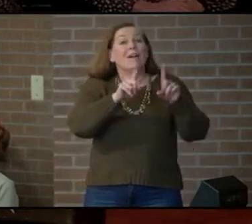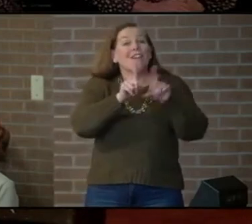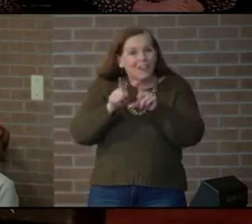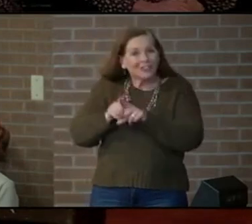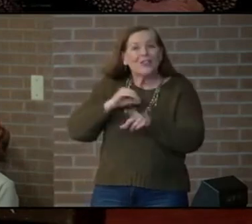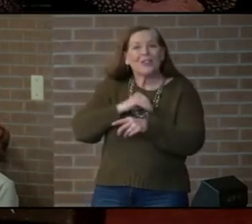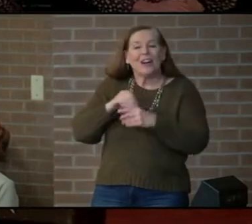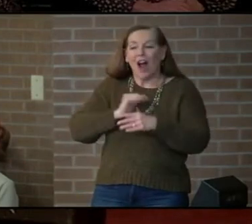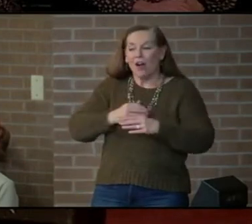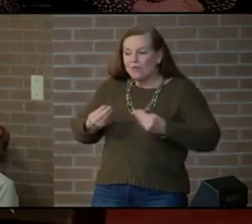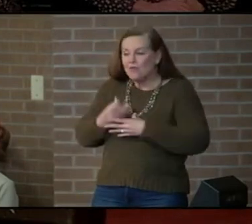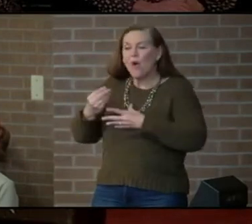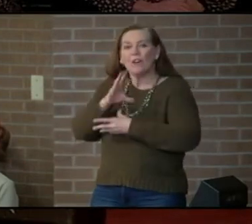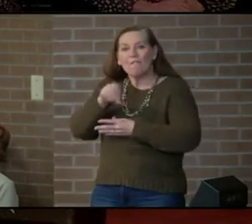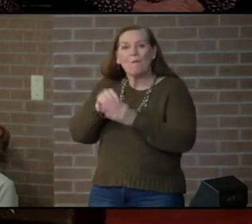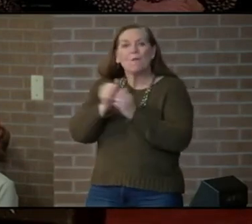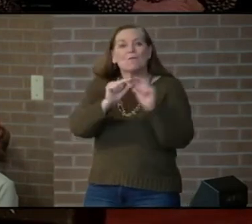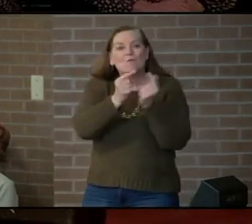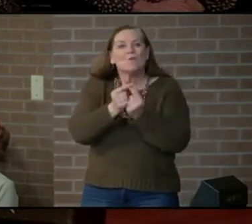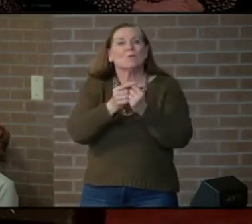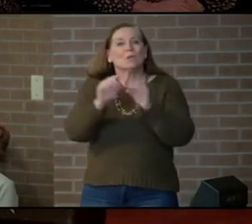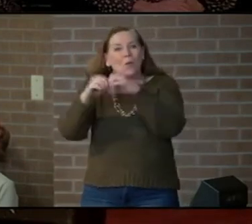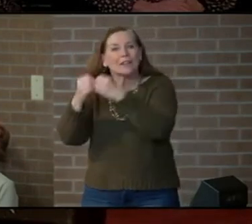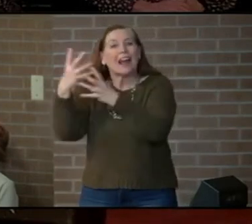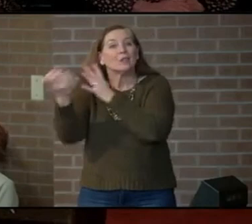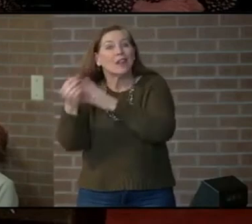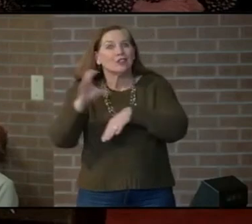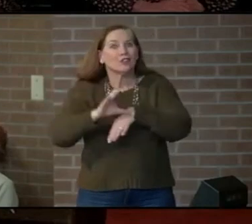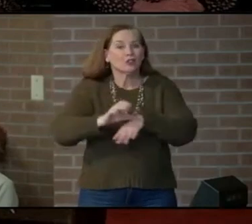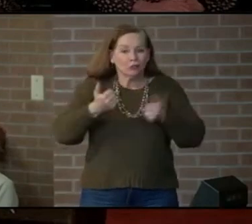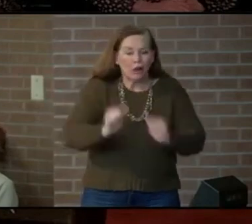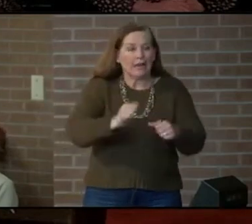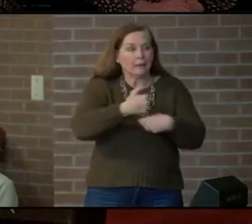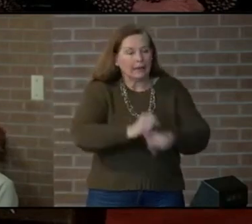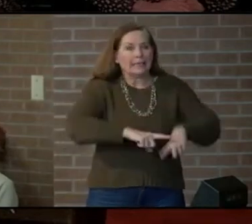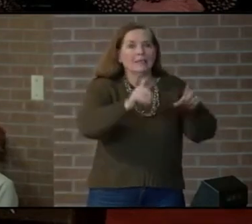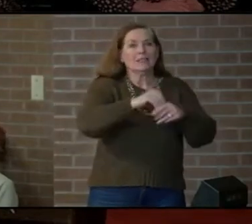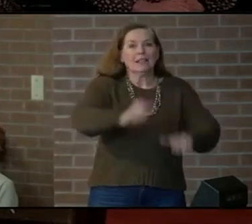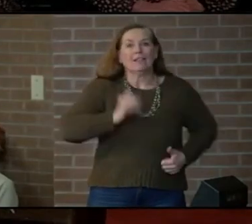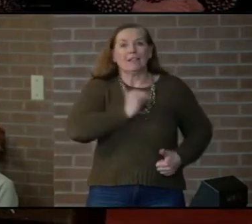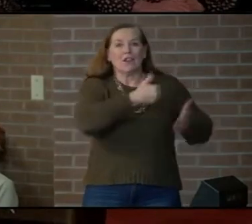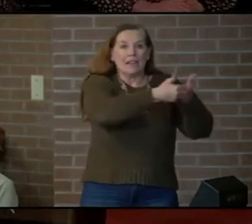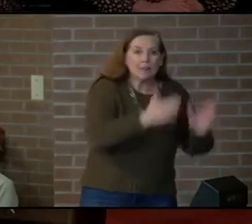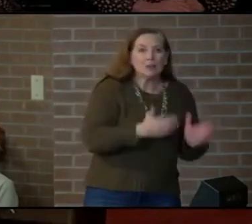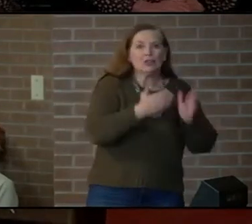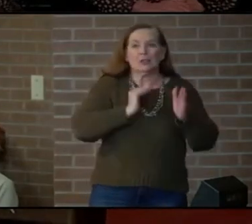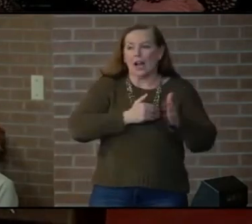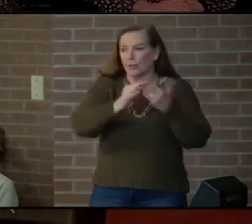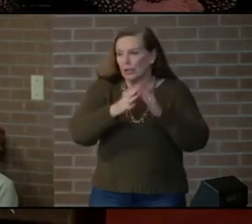growing involvement with groups and organizations outside of the church that are trying to make a difference in the lives of our neighbors and our